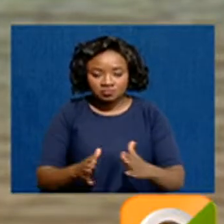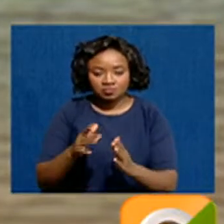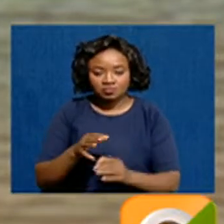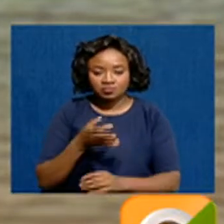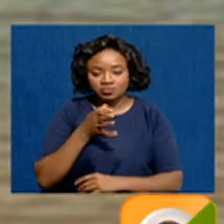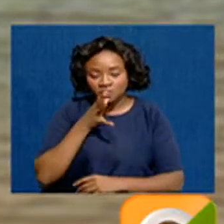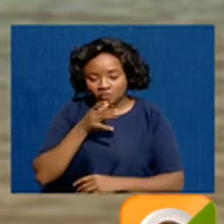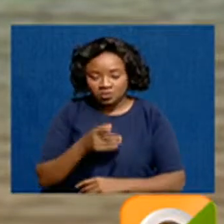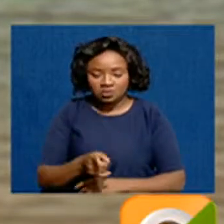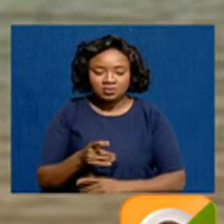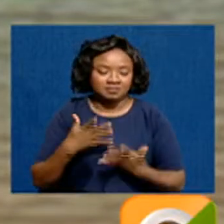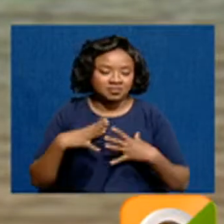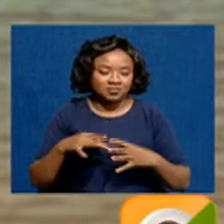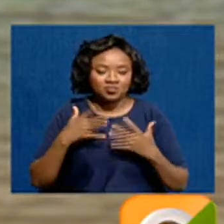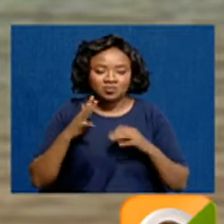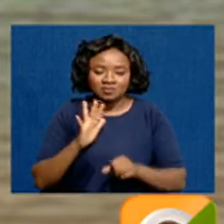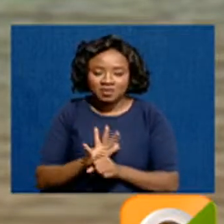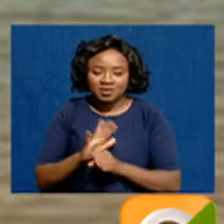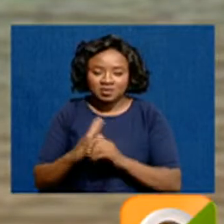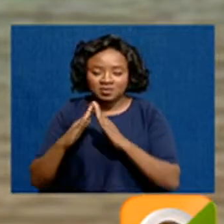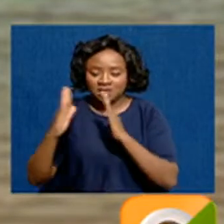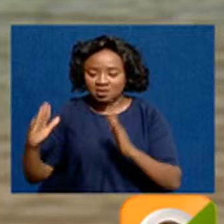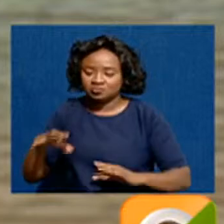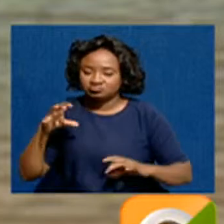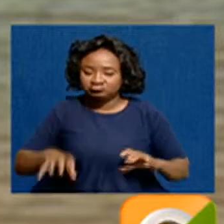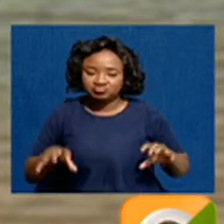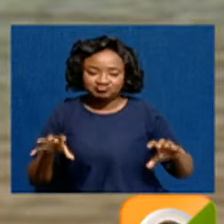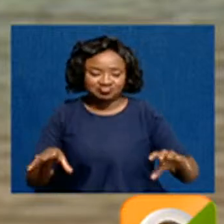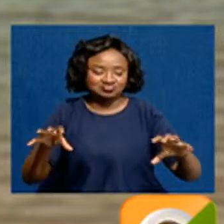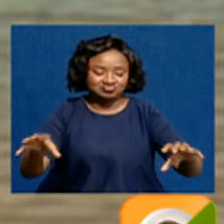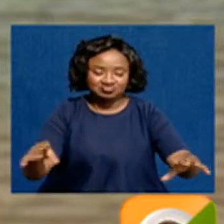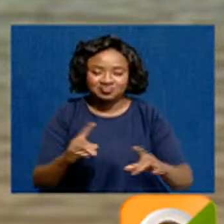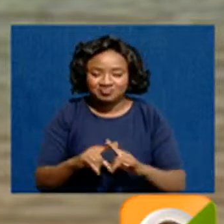illegally, making it difficult for us to drain the water the way they should to